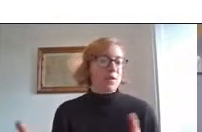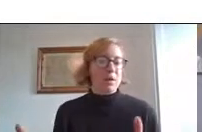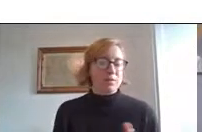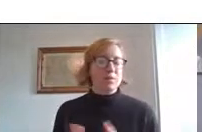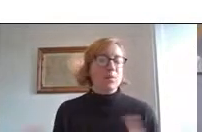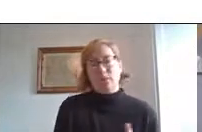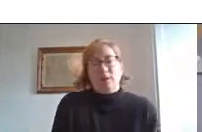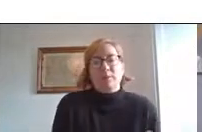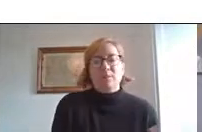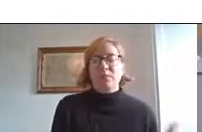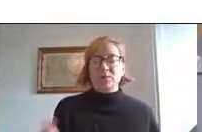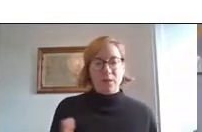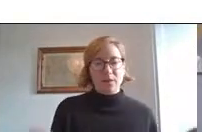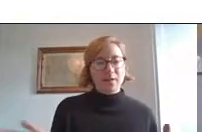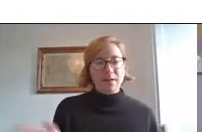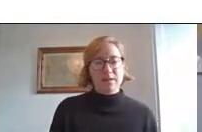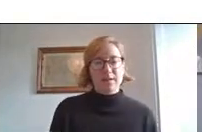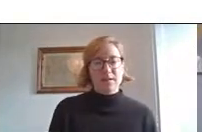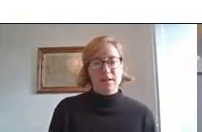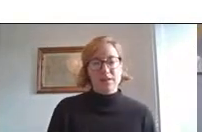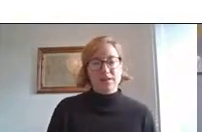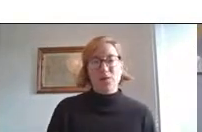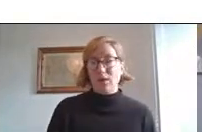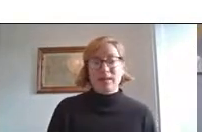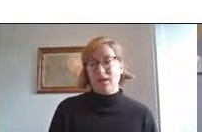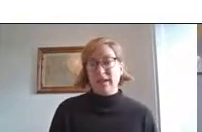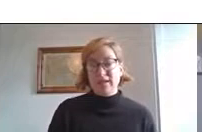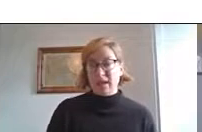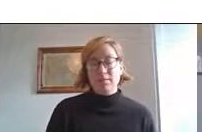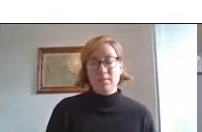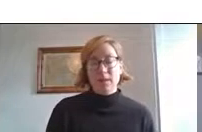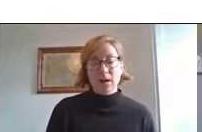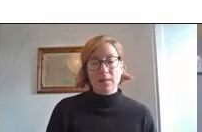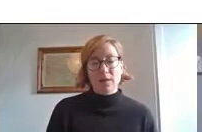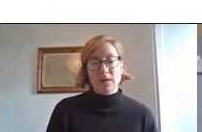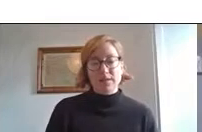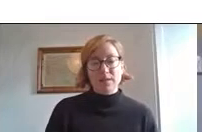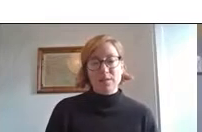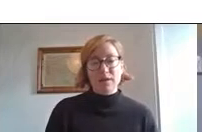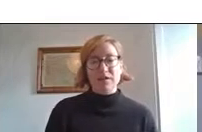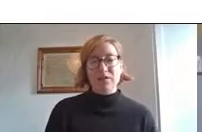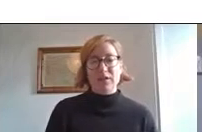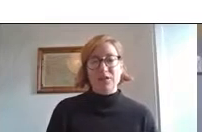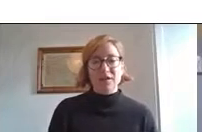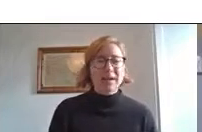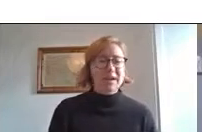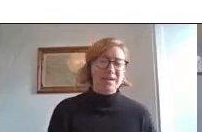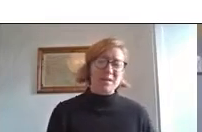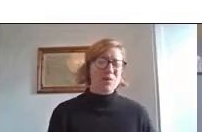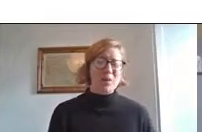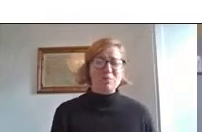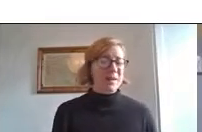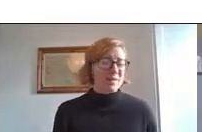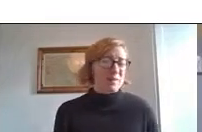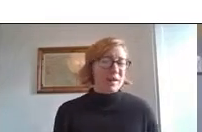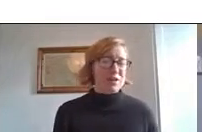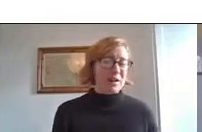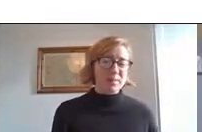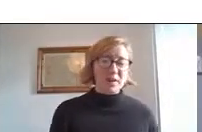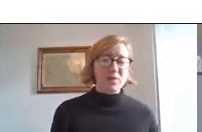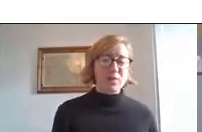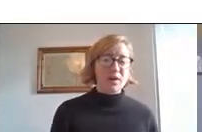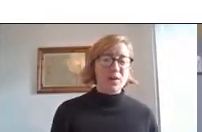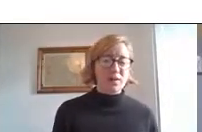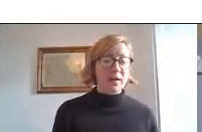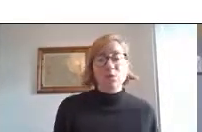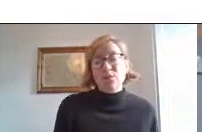you should just follow, well, people just follow the NICE guidelines for anxiety kind of assessment and intervention. So there's a really mixed